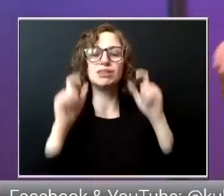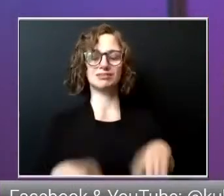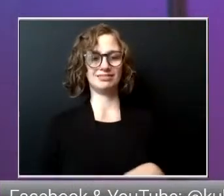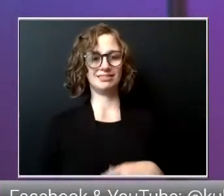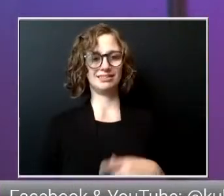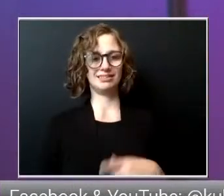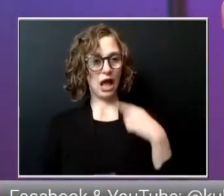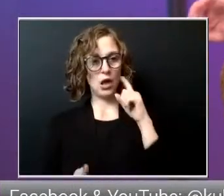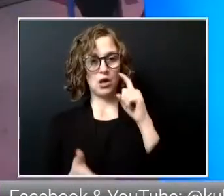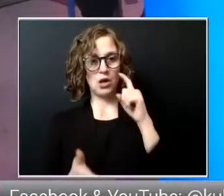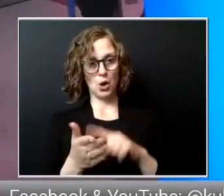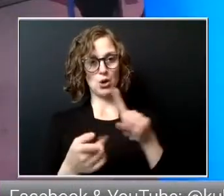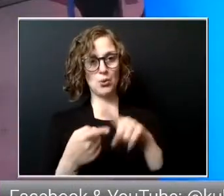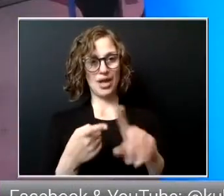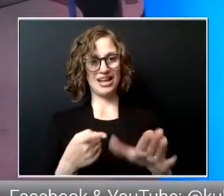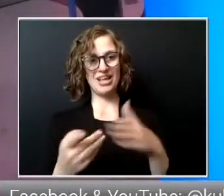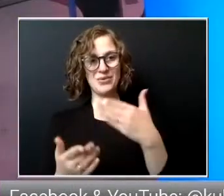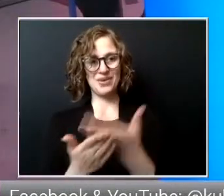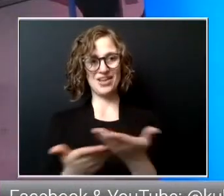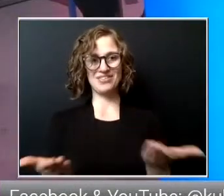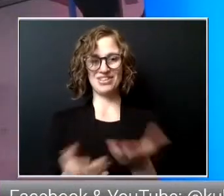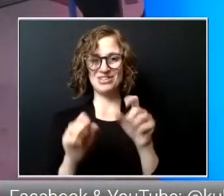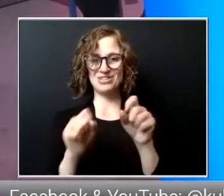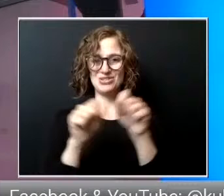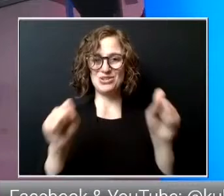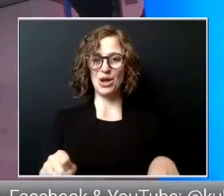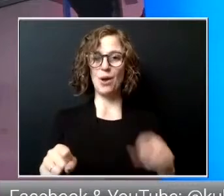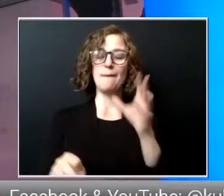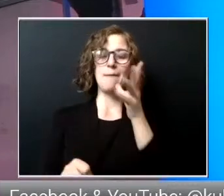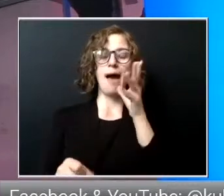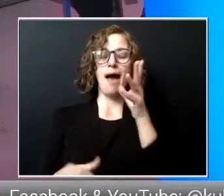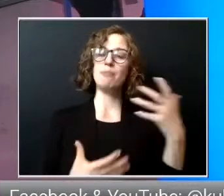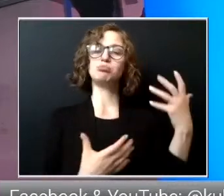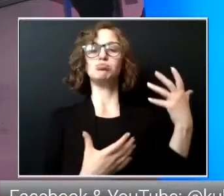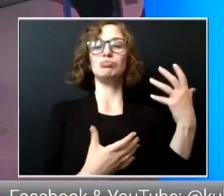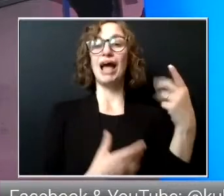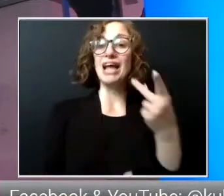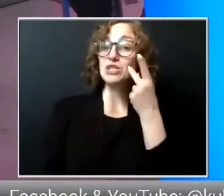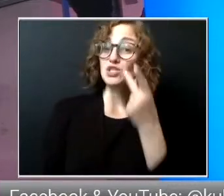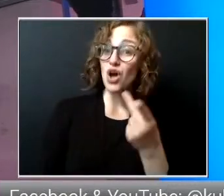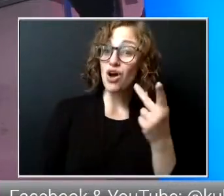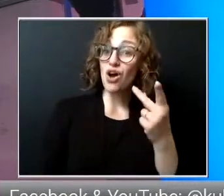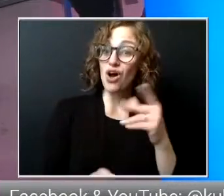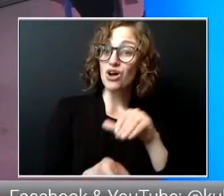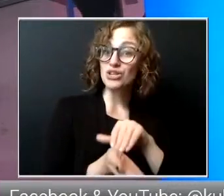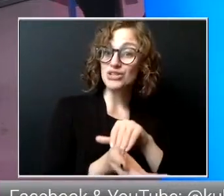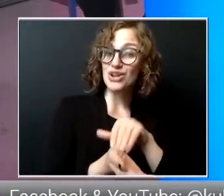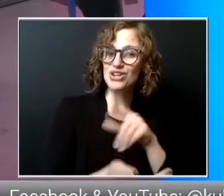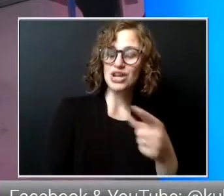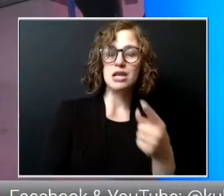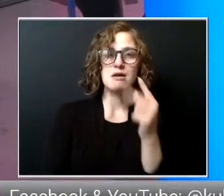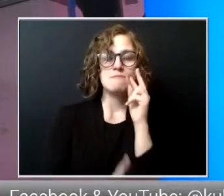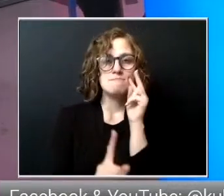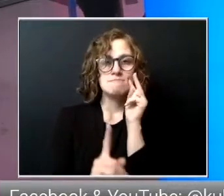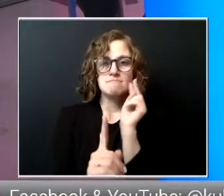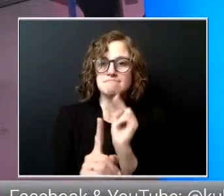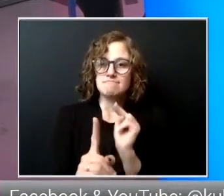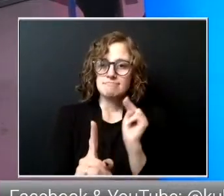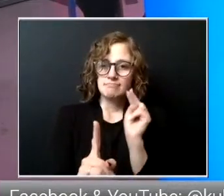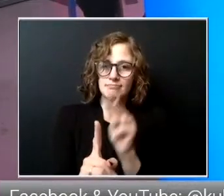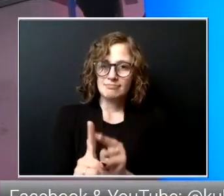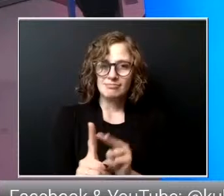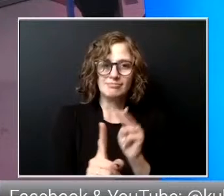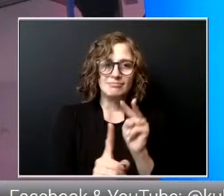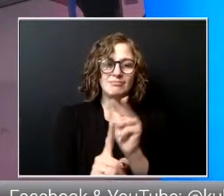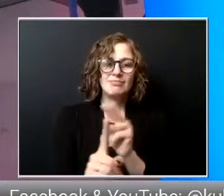into the studio in his mom's arms and saw Dr. Gertz was he was obsessed with staring at you. He was reaching for you. He had a book. He